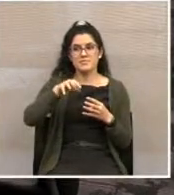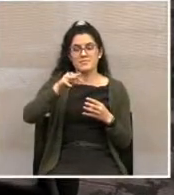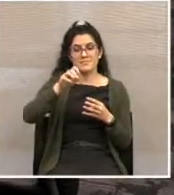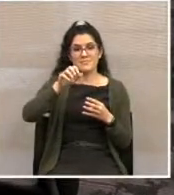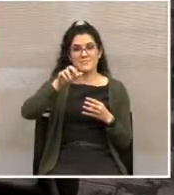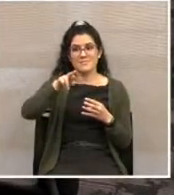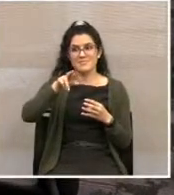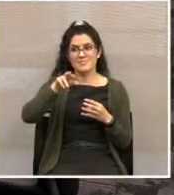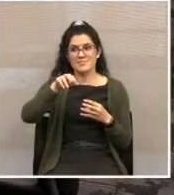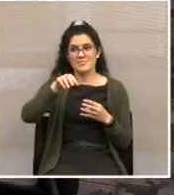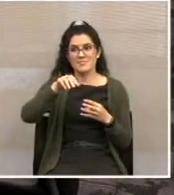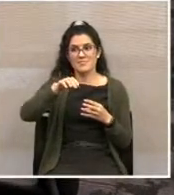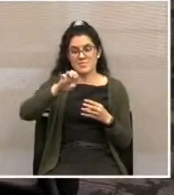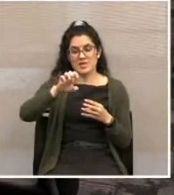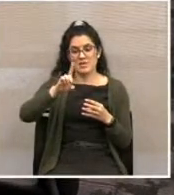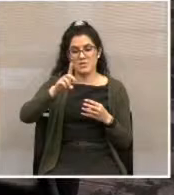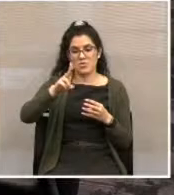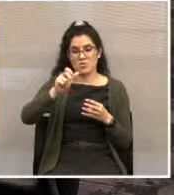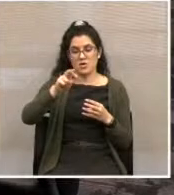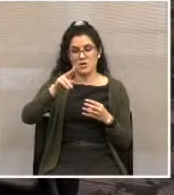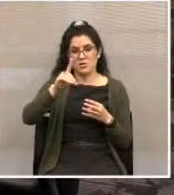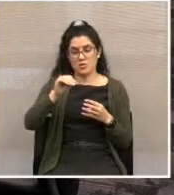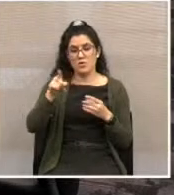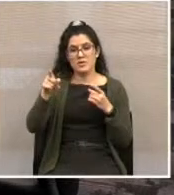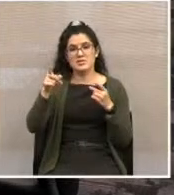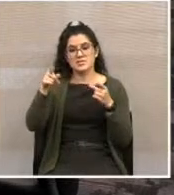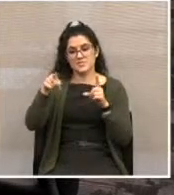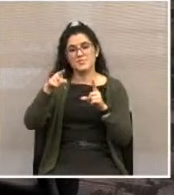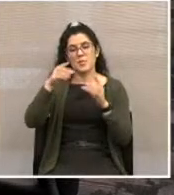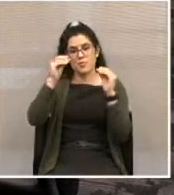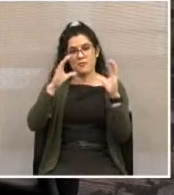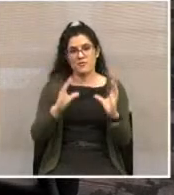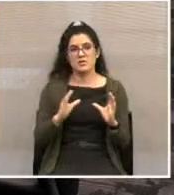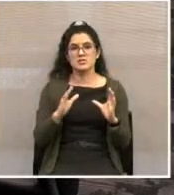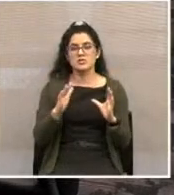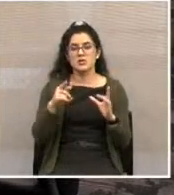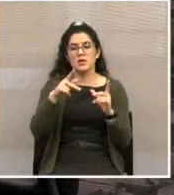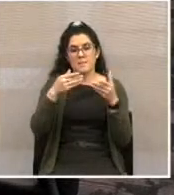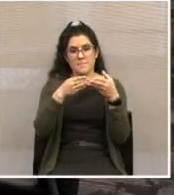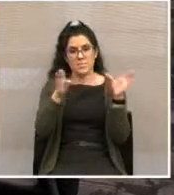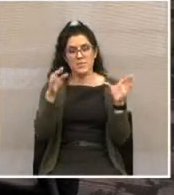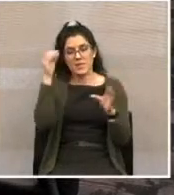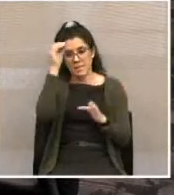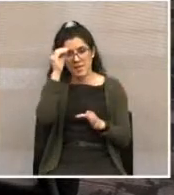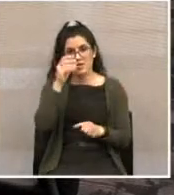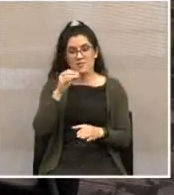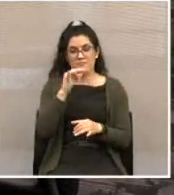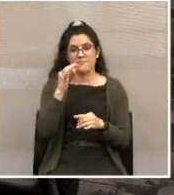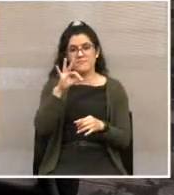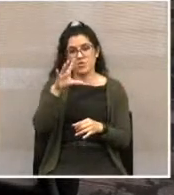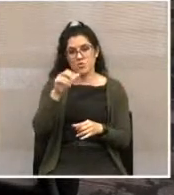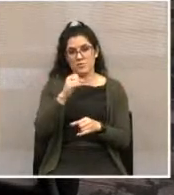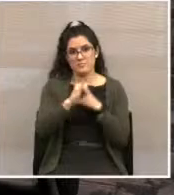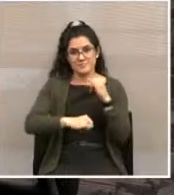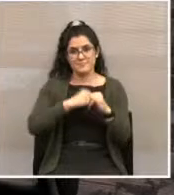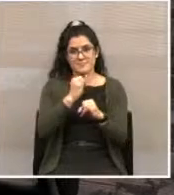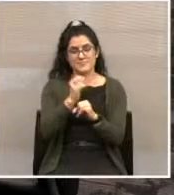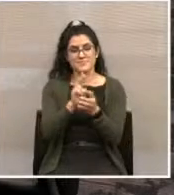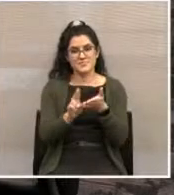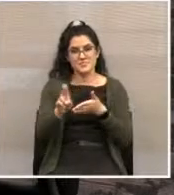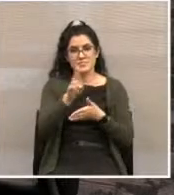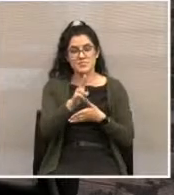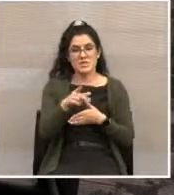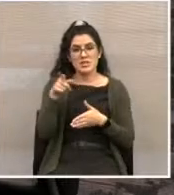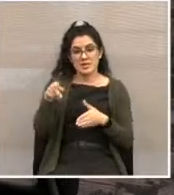and International Relations and director of the Latino Public Opinion Forum at Florida International University. He holds